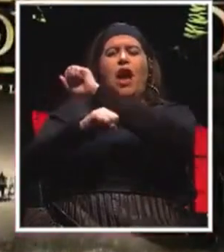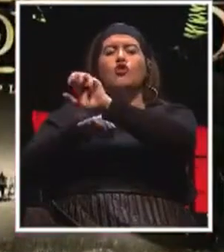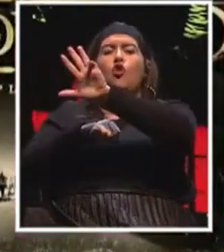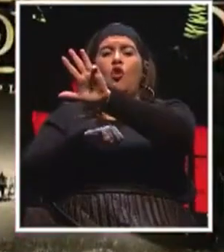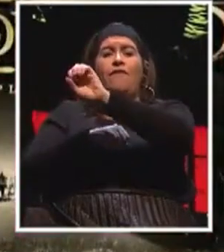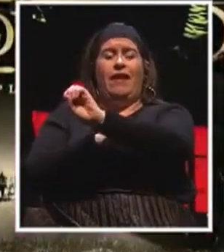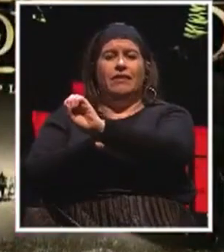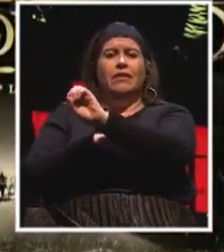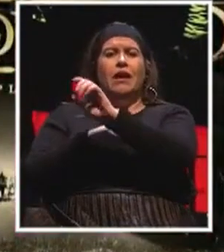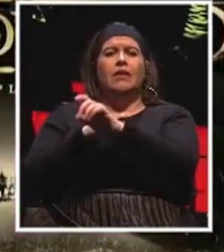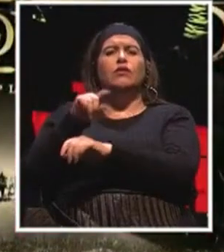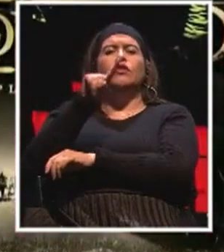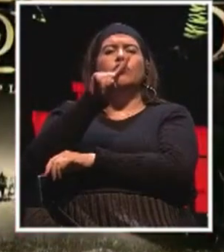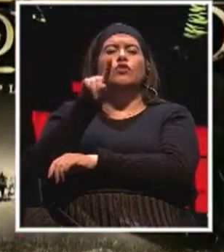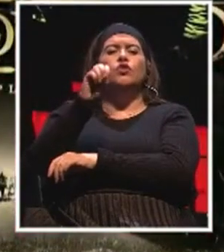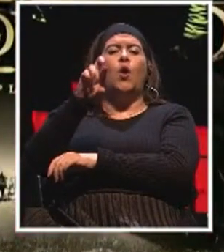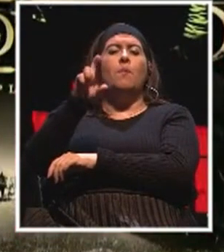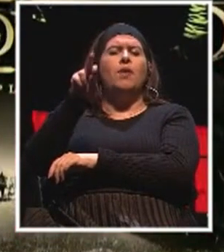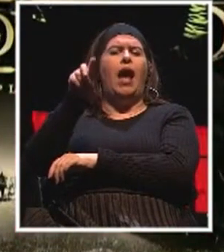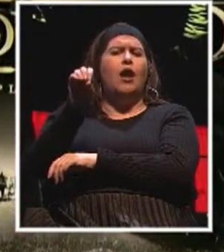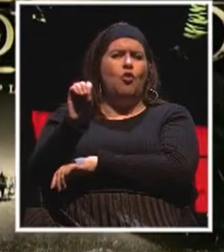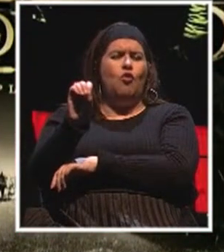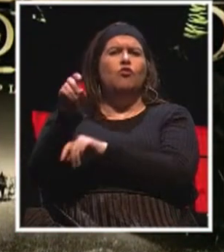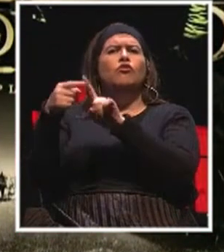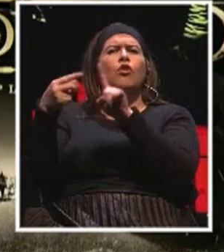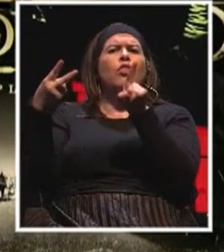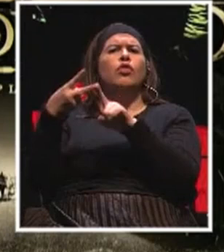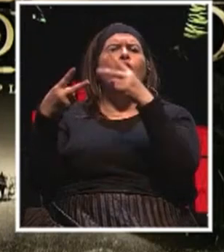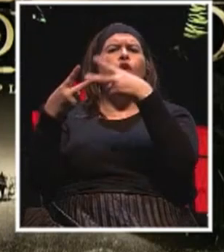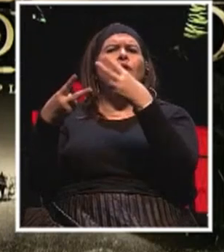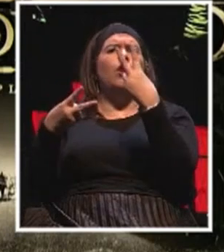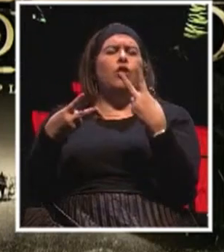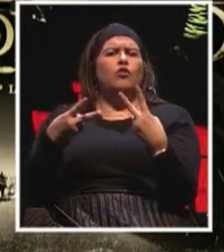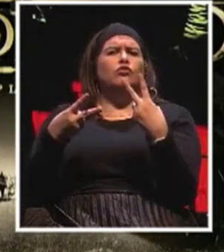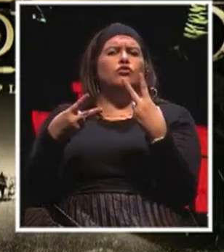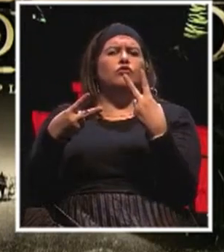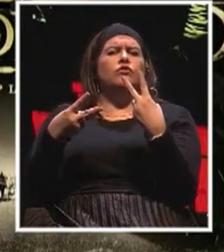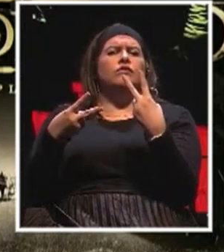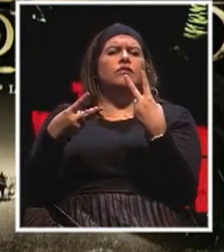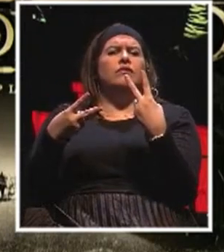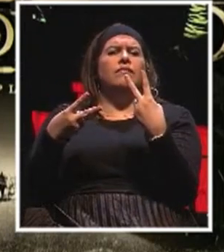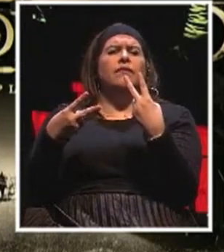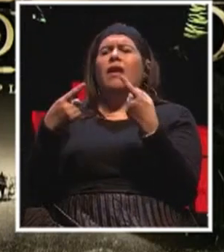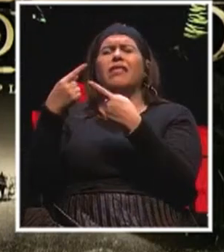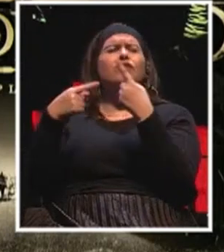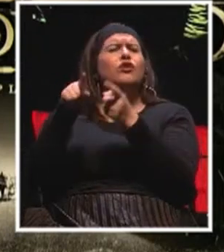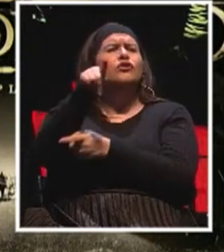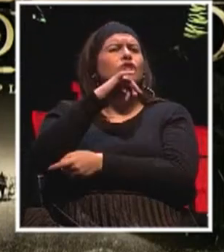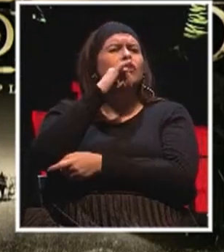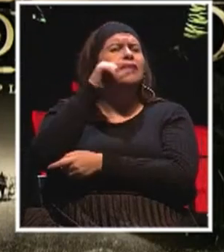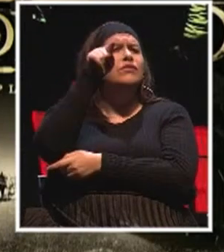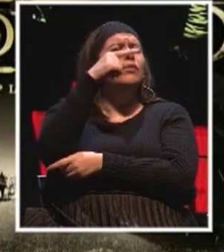2002, The Wire. Deadwood was not widely seen. I don't even know if it came down here or not,